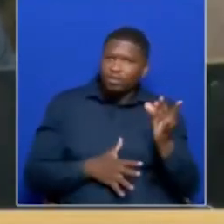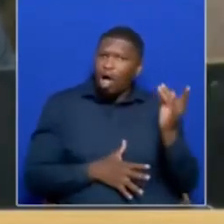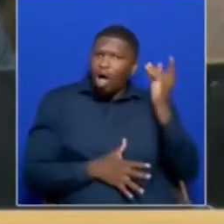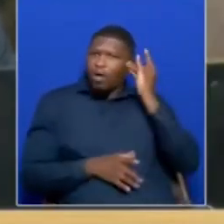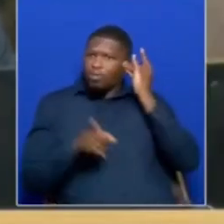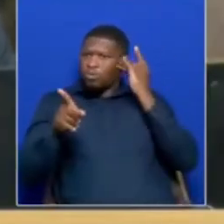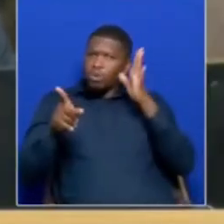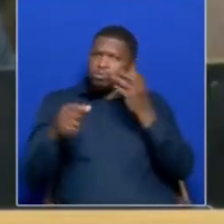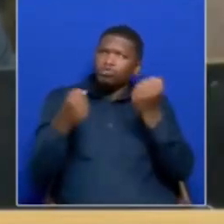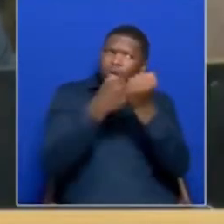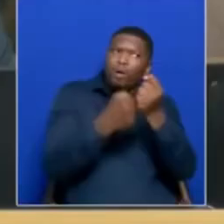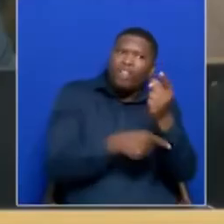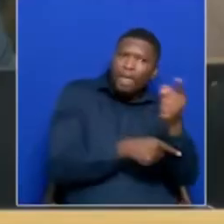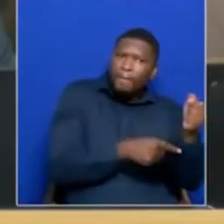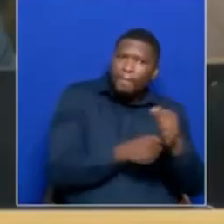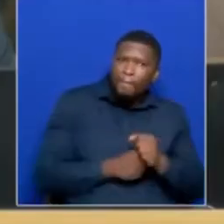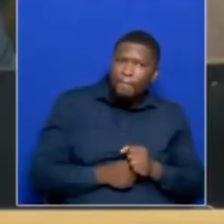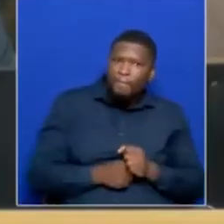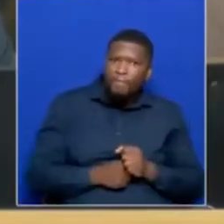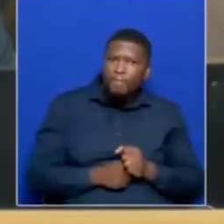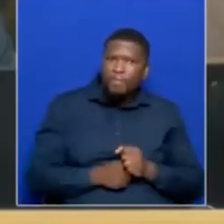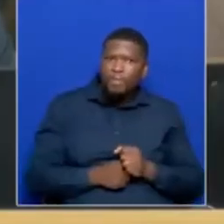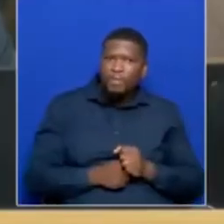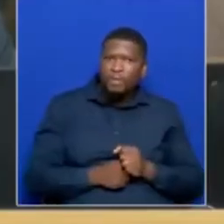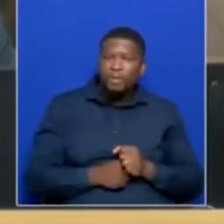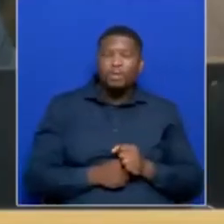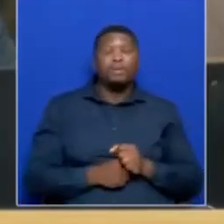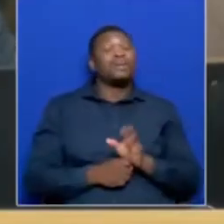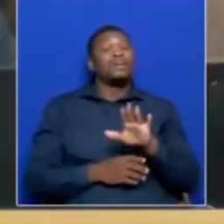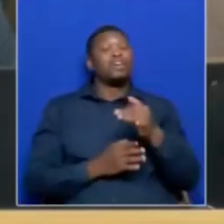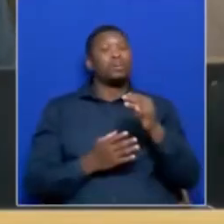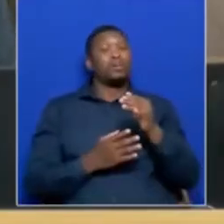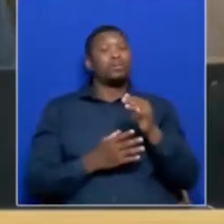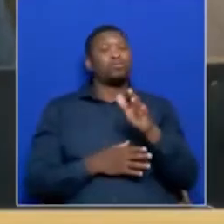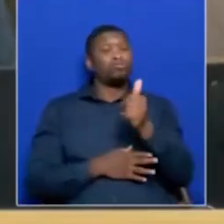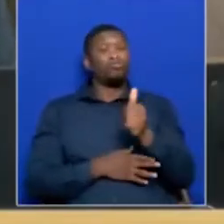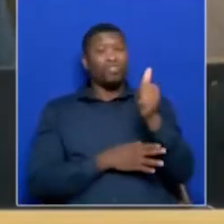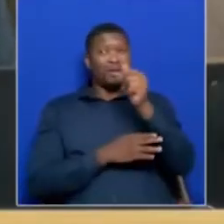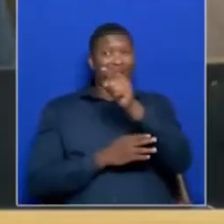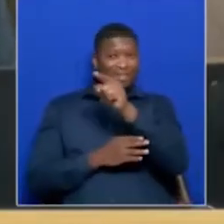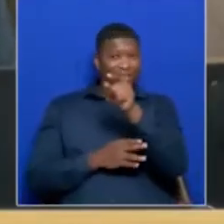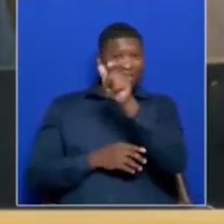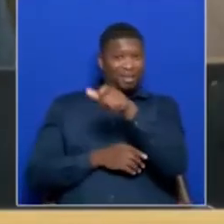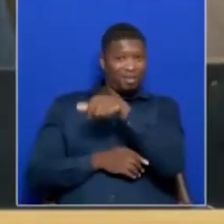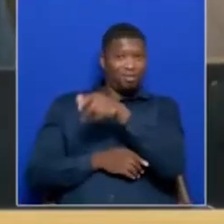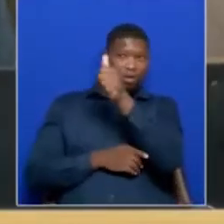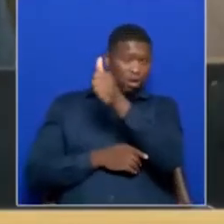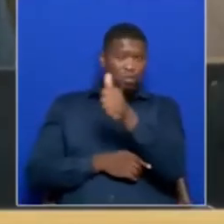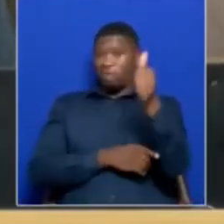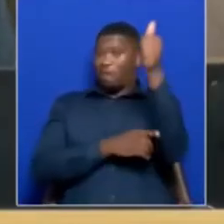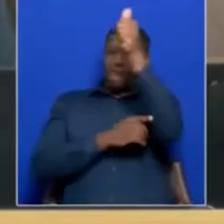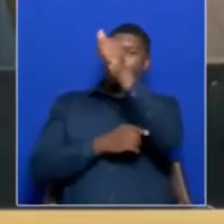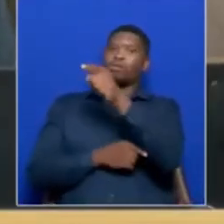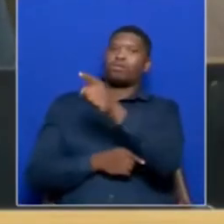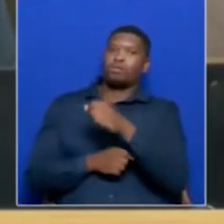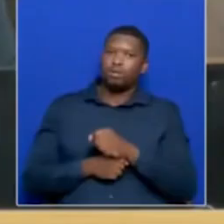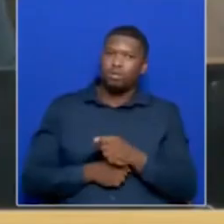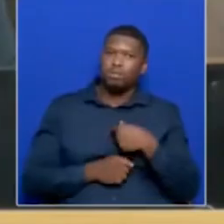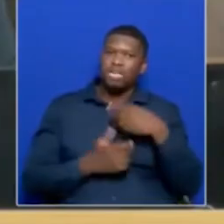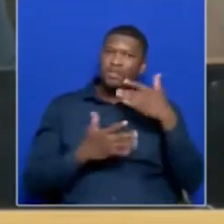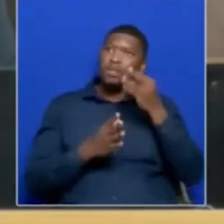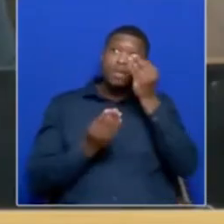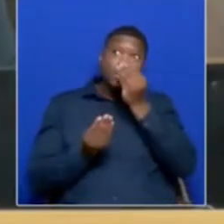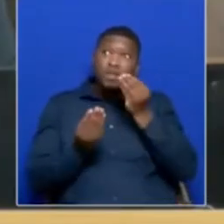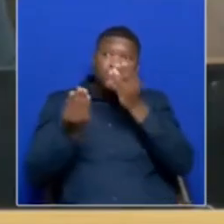They are very senior, Chair, in KZN. I spoke to them so that we can Yes. block the murder, but they You